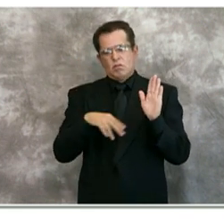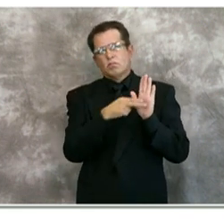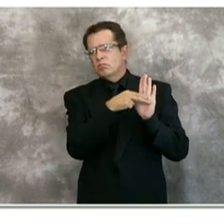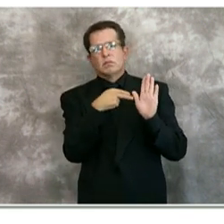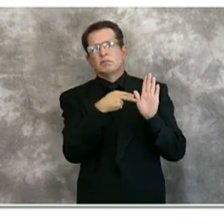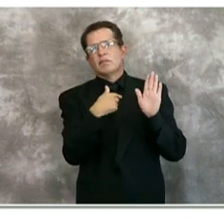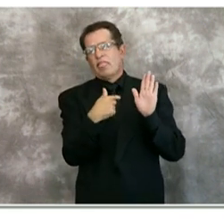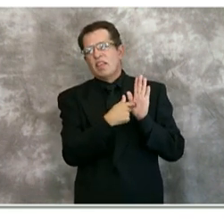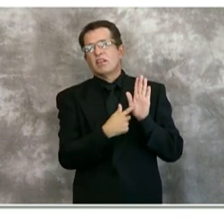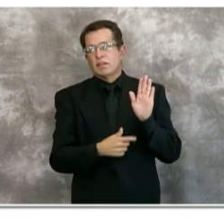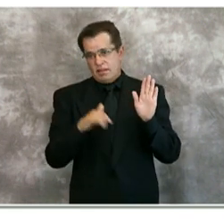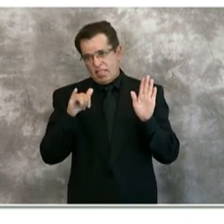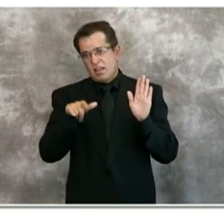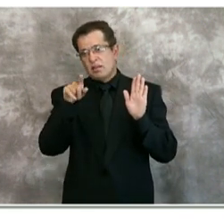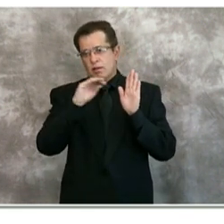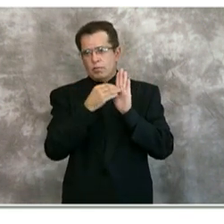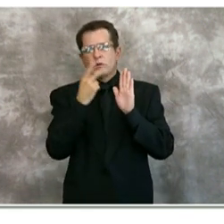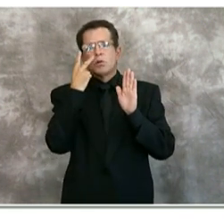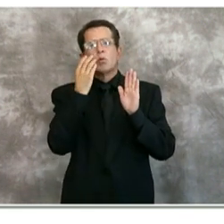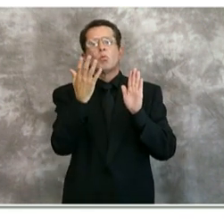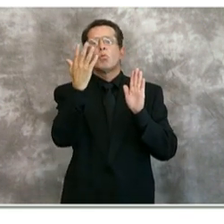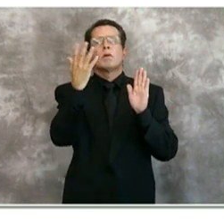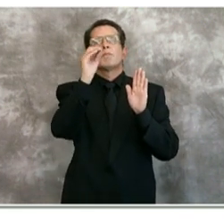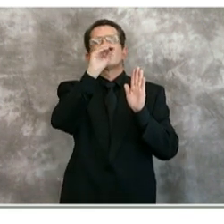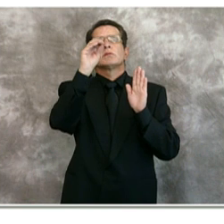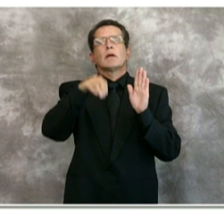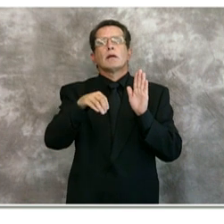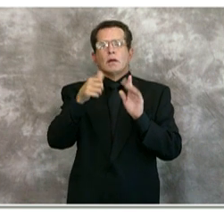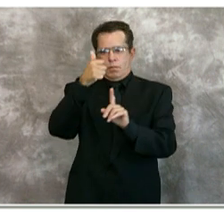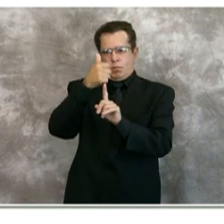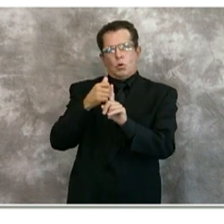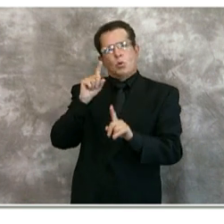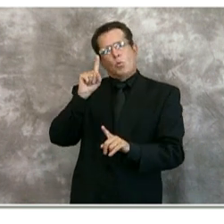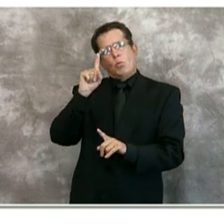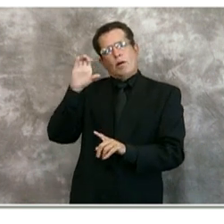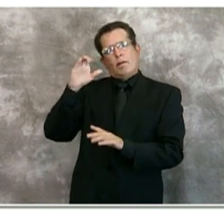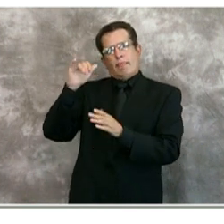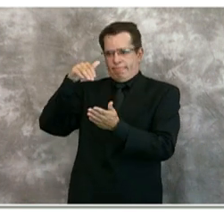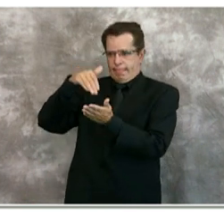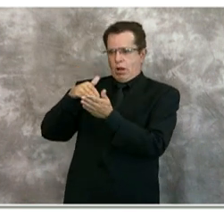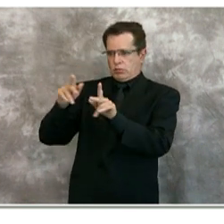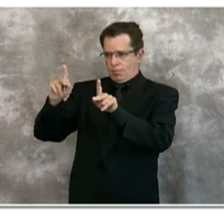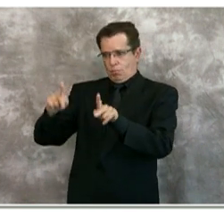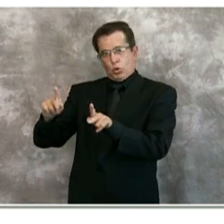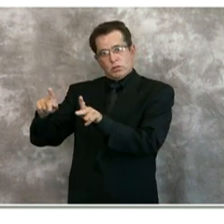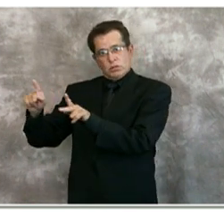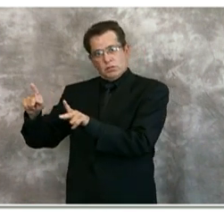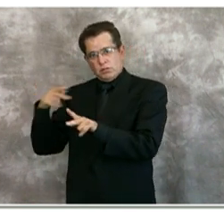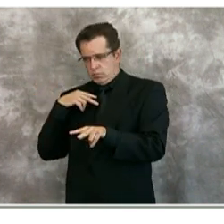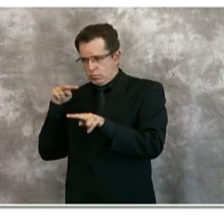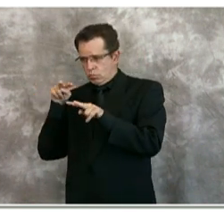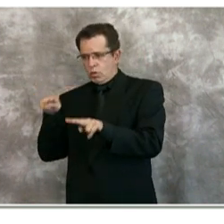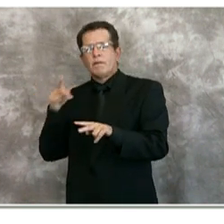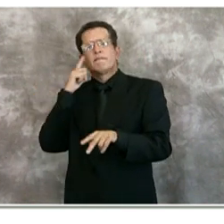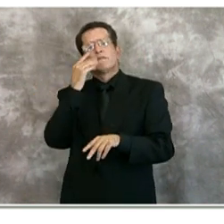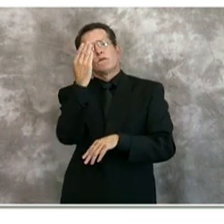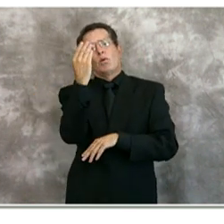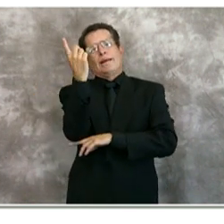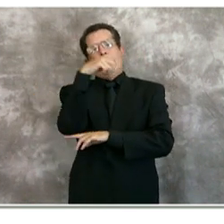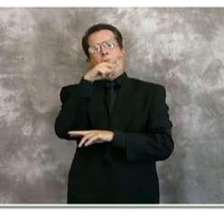represents or reflects the rate of cases per 100,000 population for a 14-day